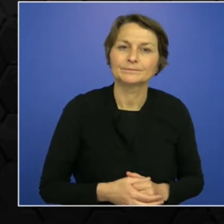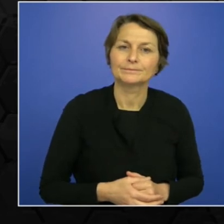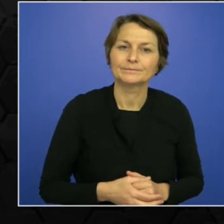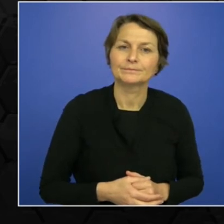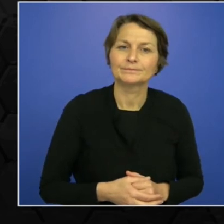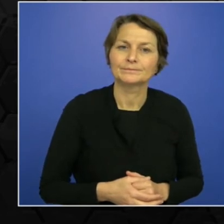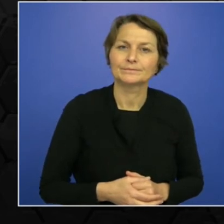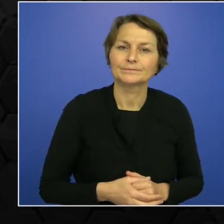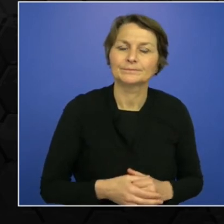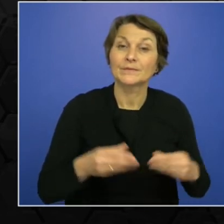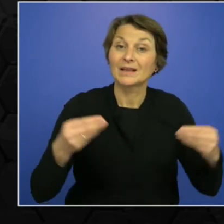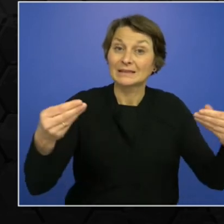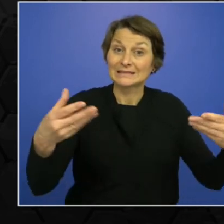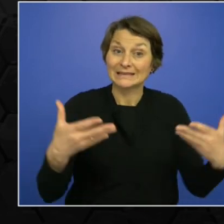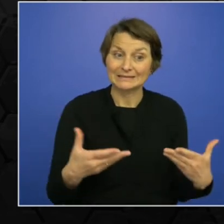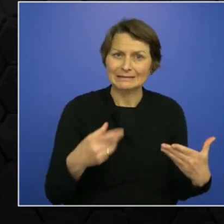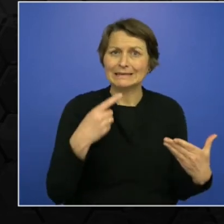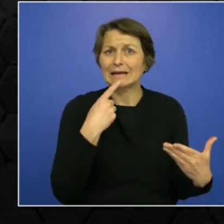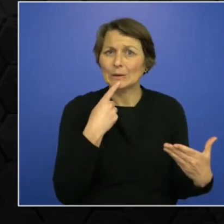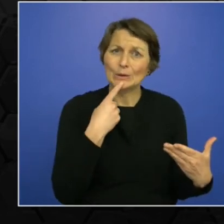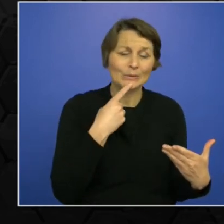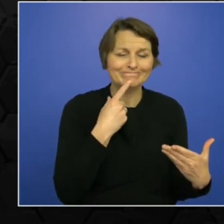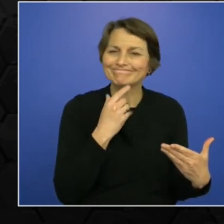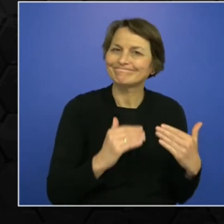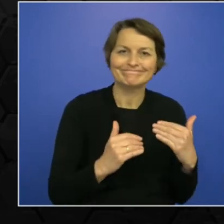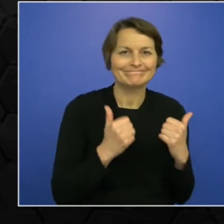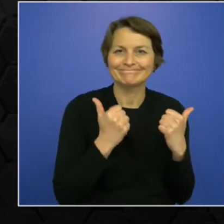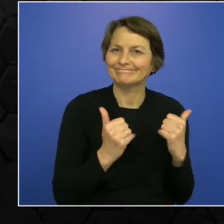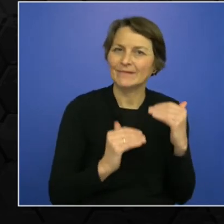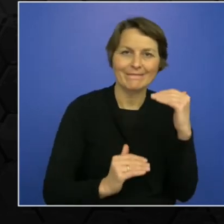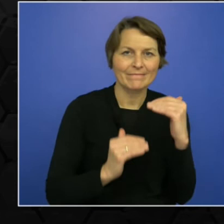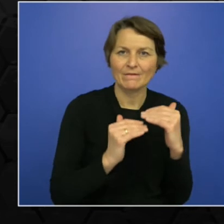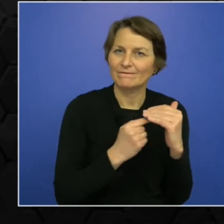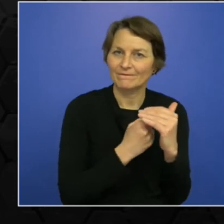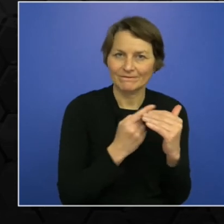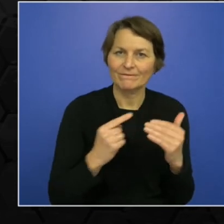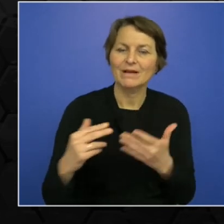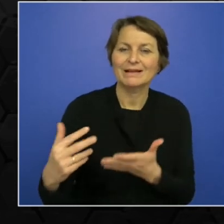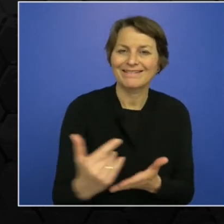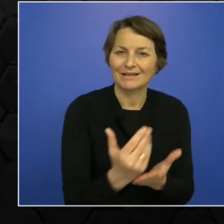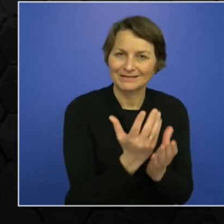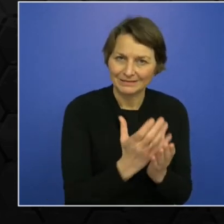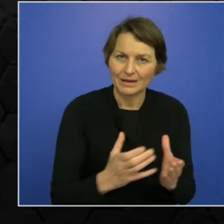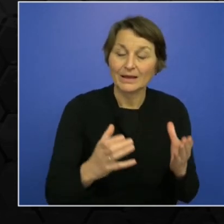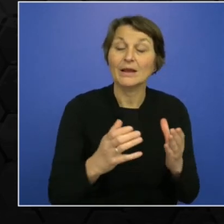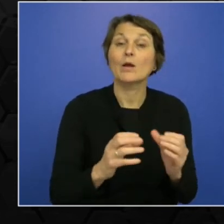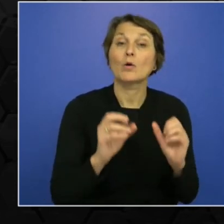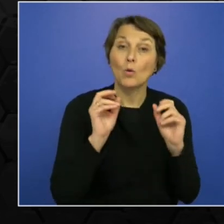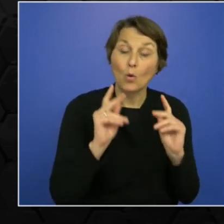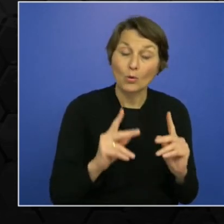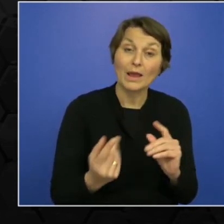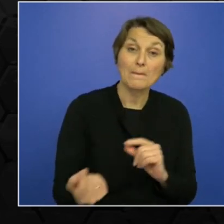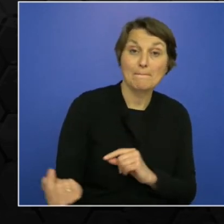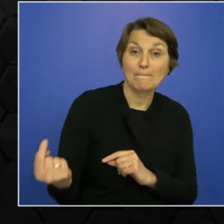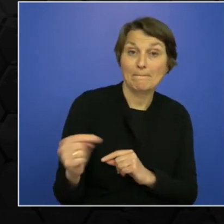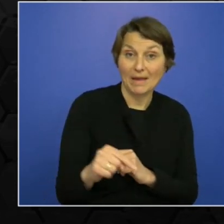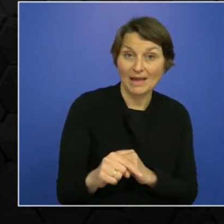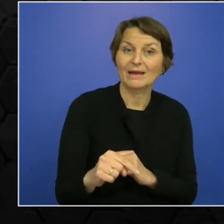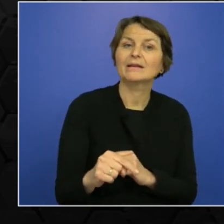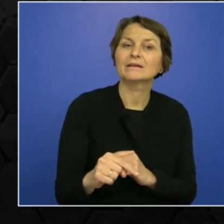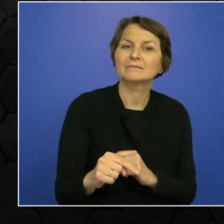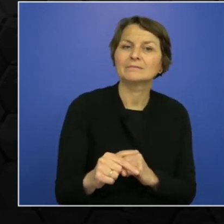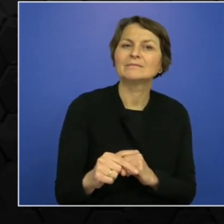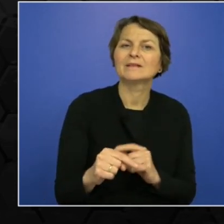enough data. So we decided to go decided to take a step back and use simpler classifiers,